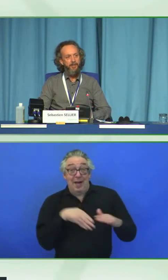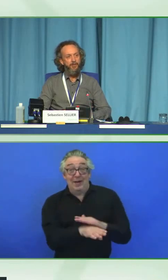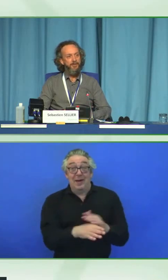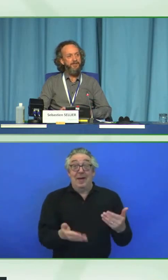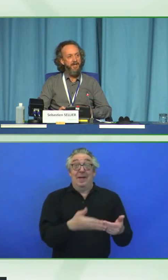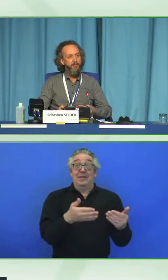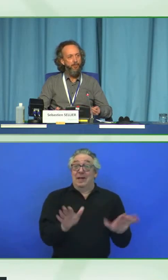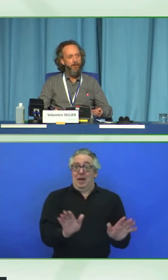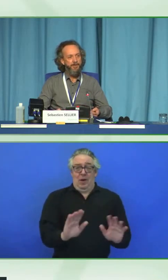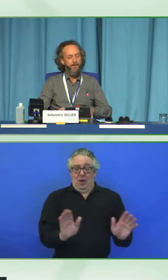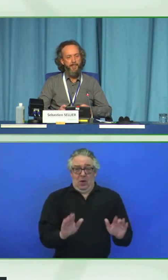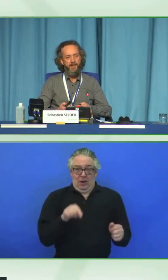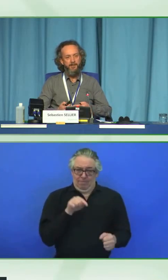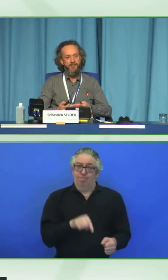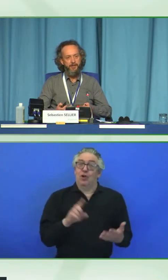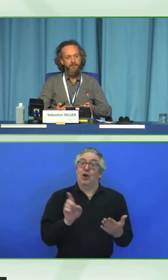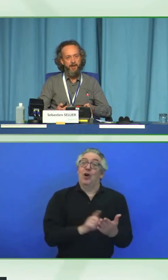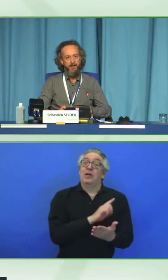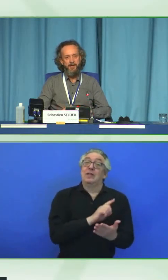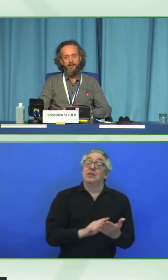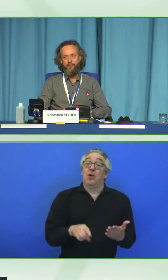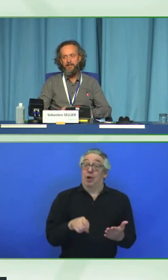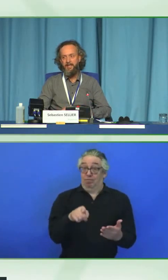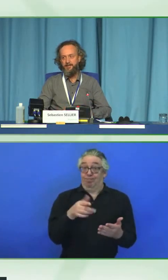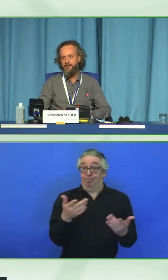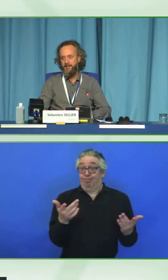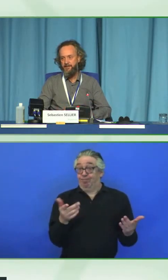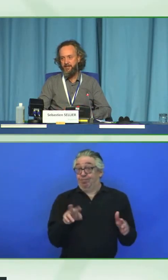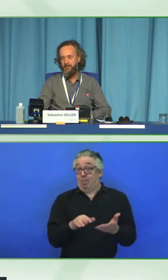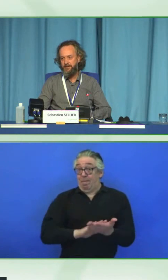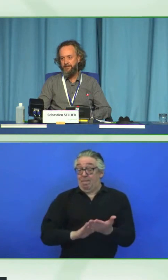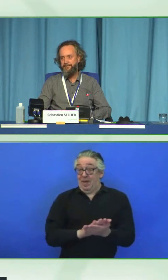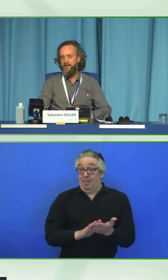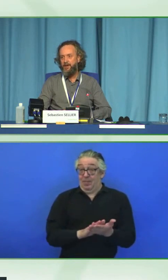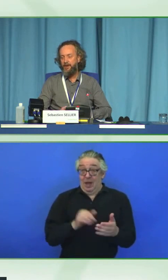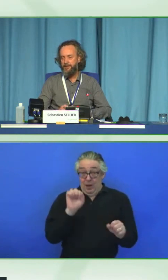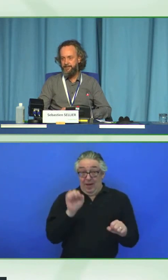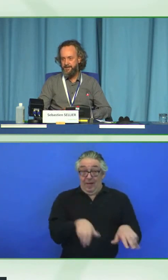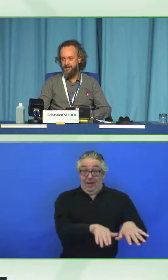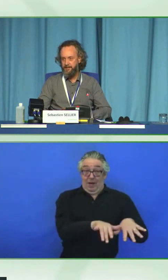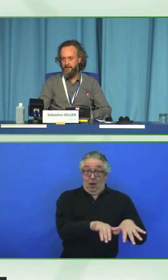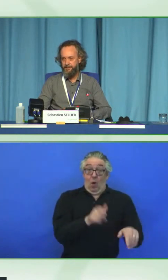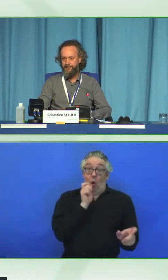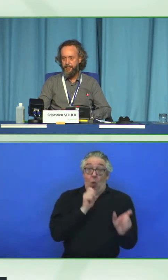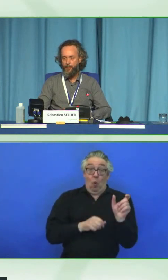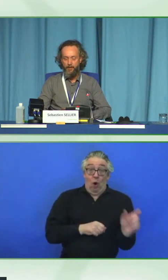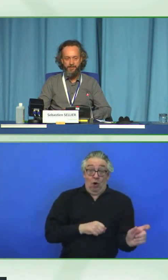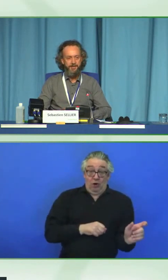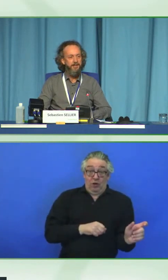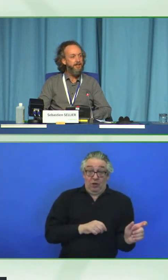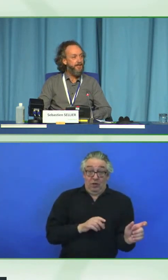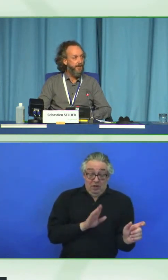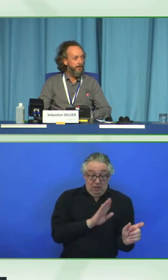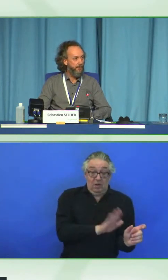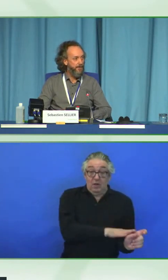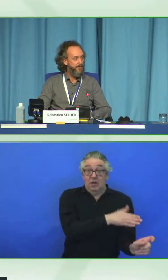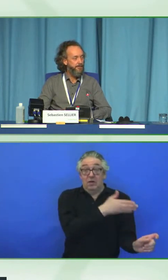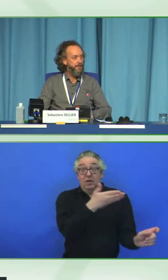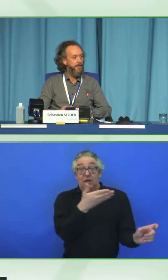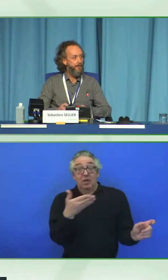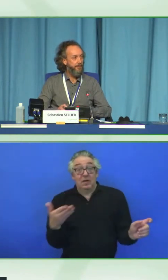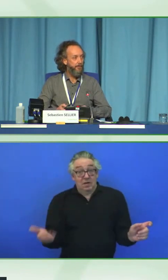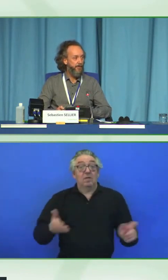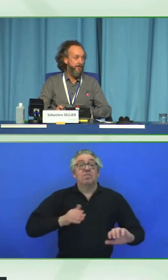dictionary, you can type a word in a search bar and you will get the definition of this word in sign